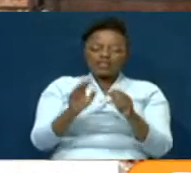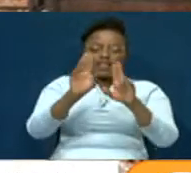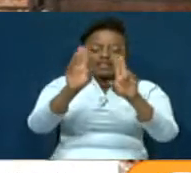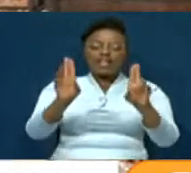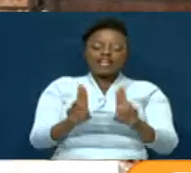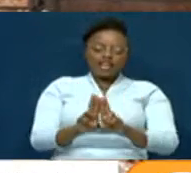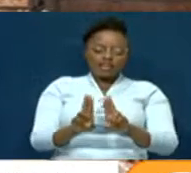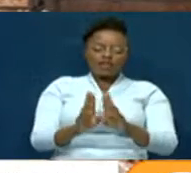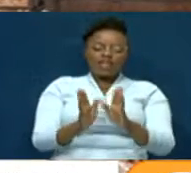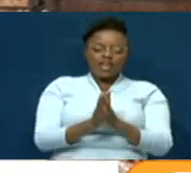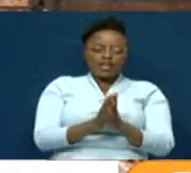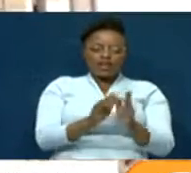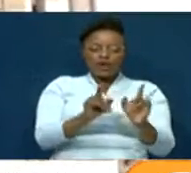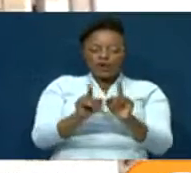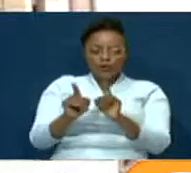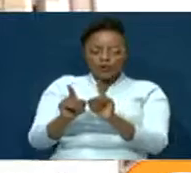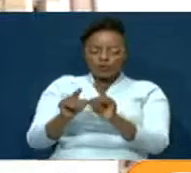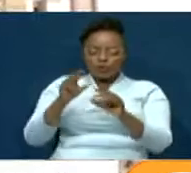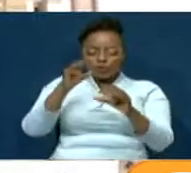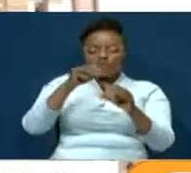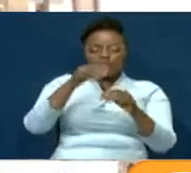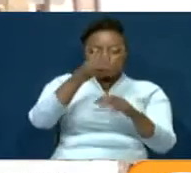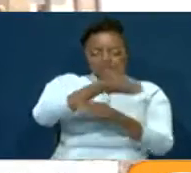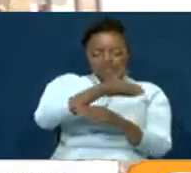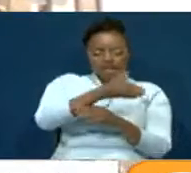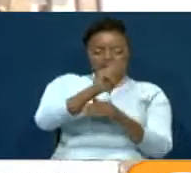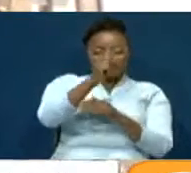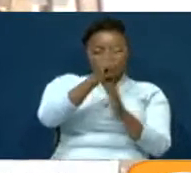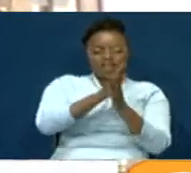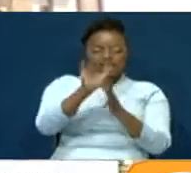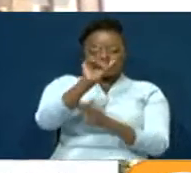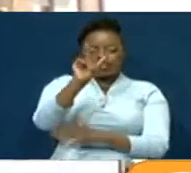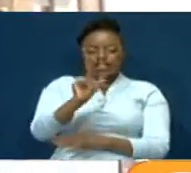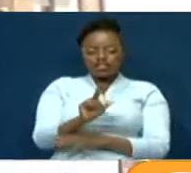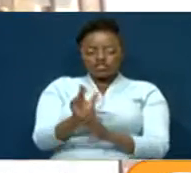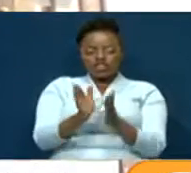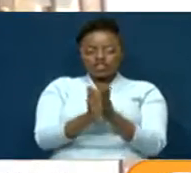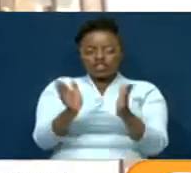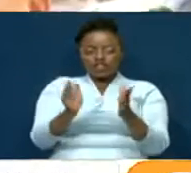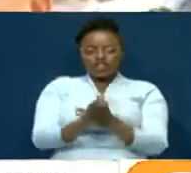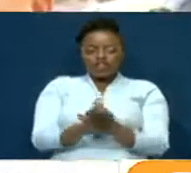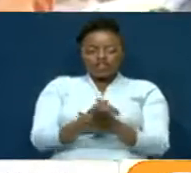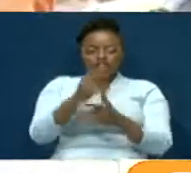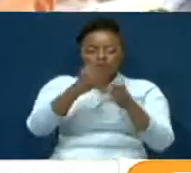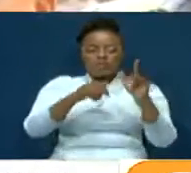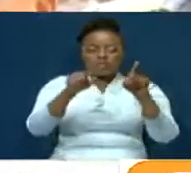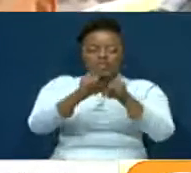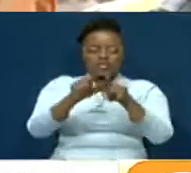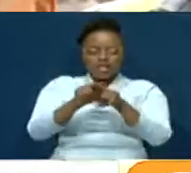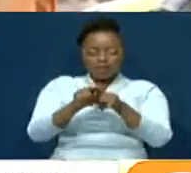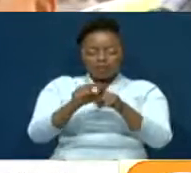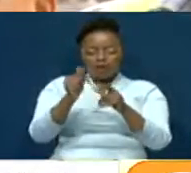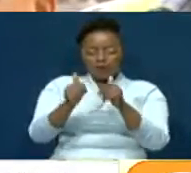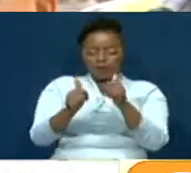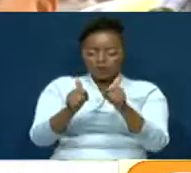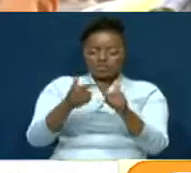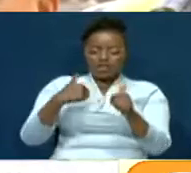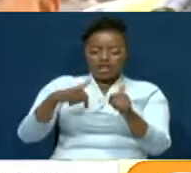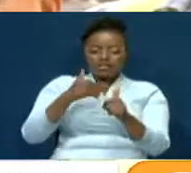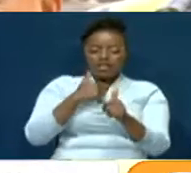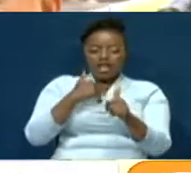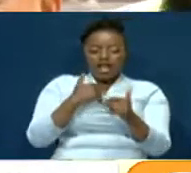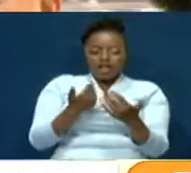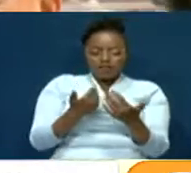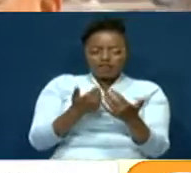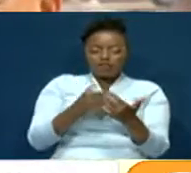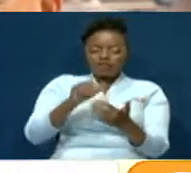internationally, and again within and also regionally. The costings will be the same as the costings that we have at Kenya